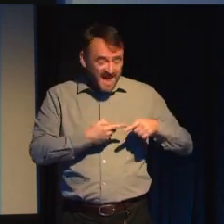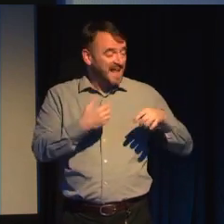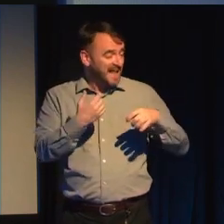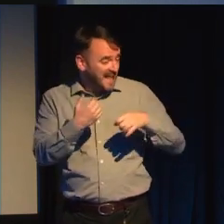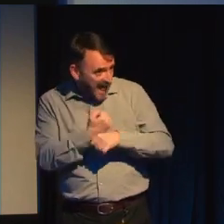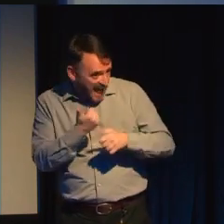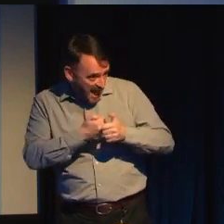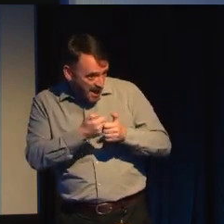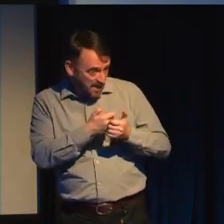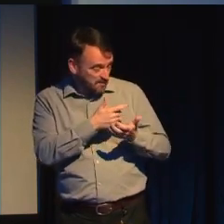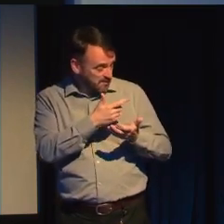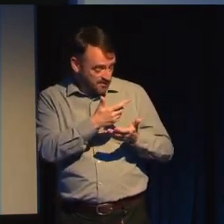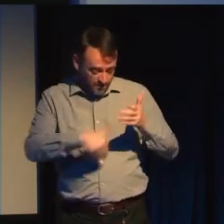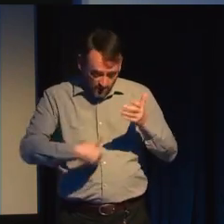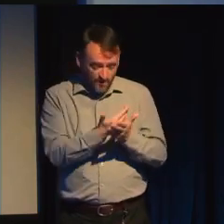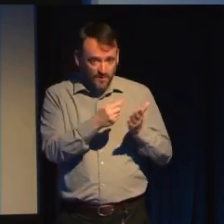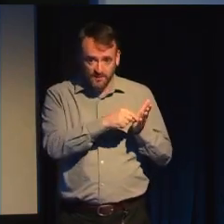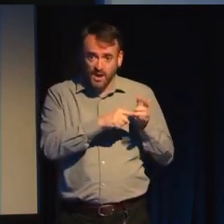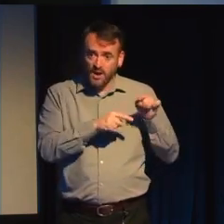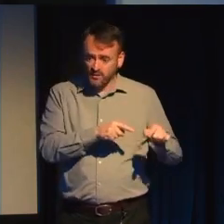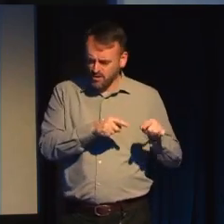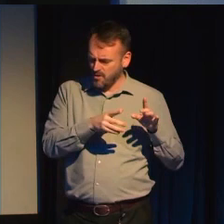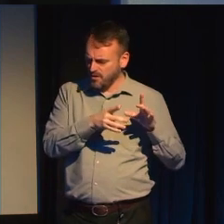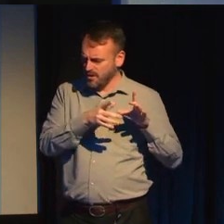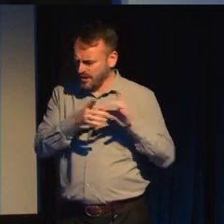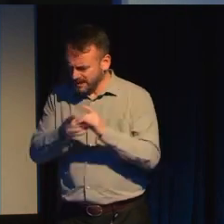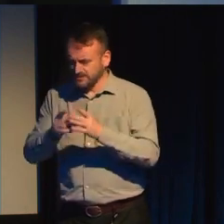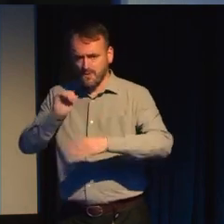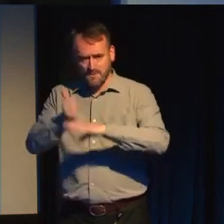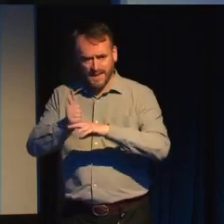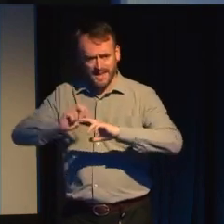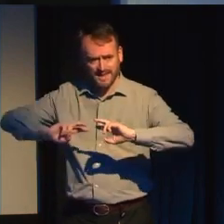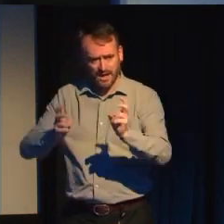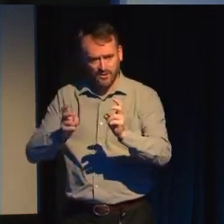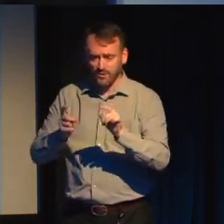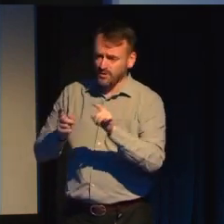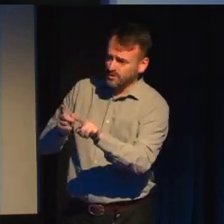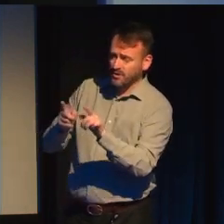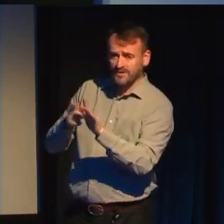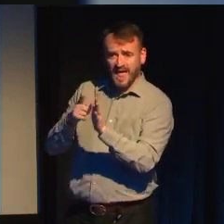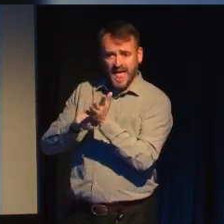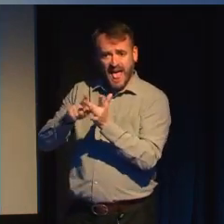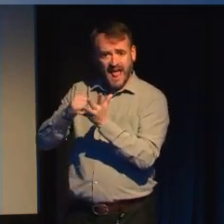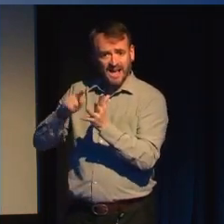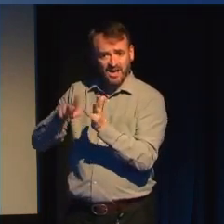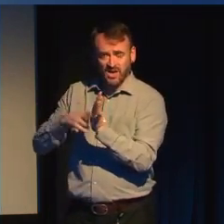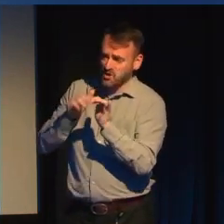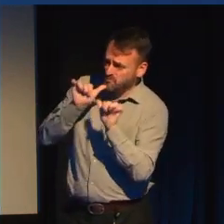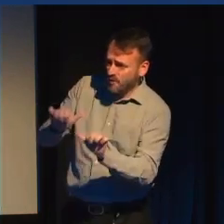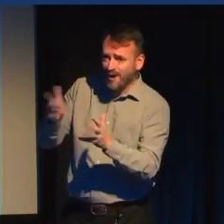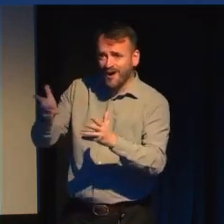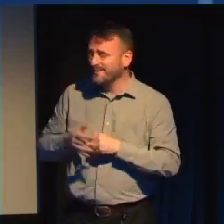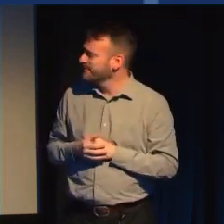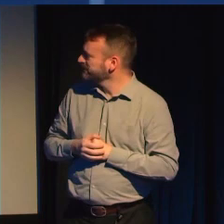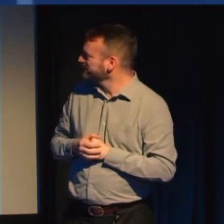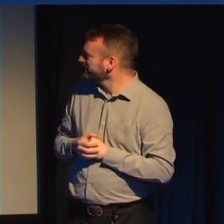it around the title that Alison liked the sound of. Anyway, so here we